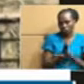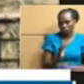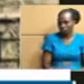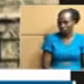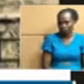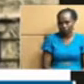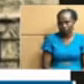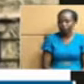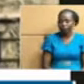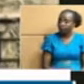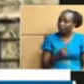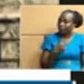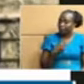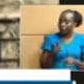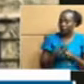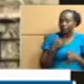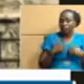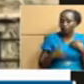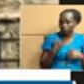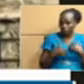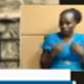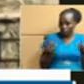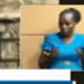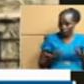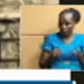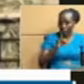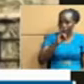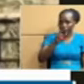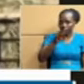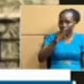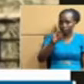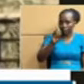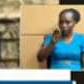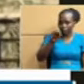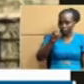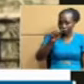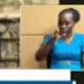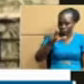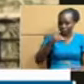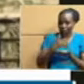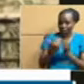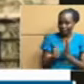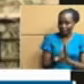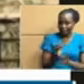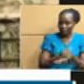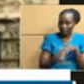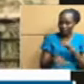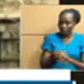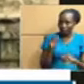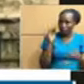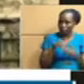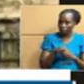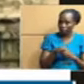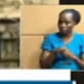category. I'm also interested in the informal sector that has never been formalized. These